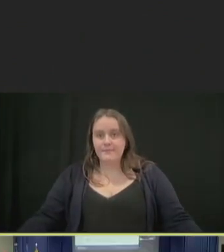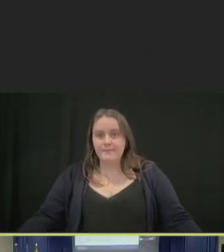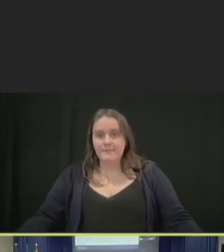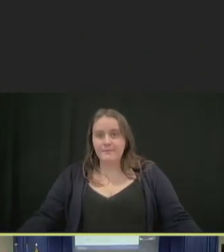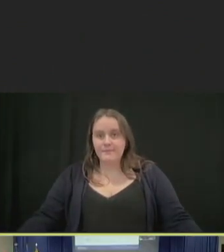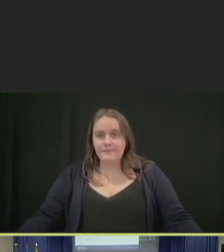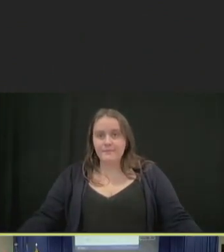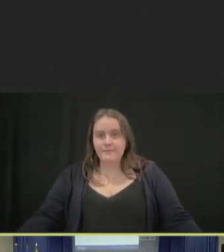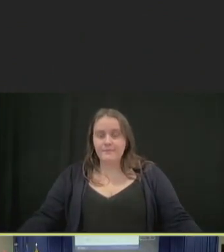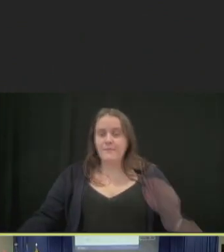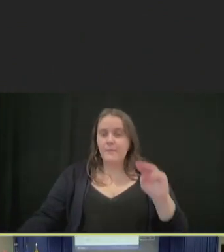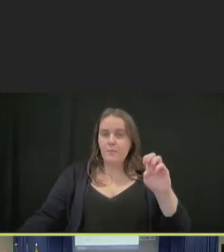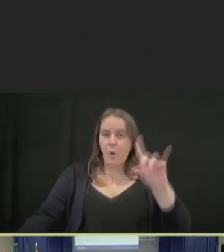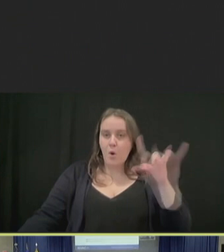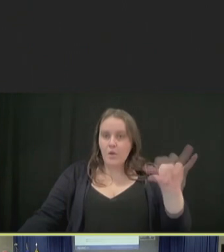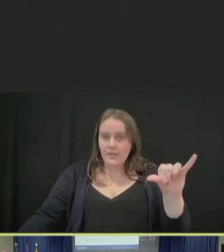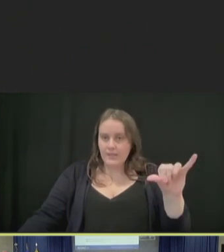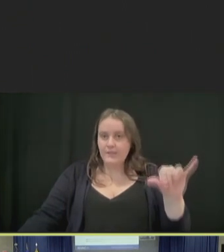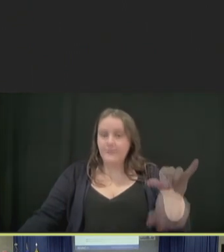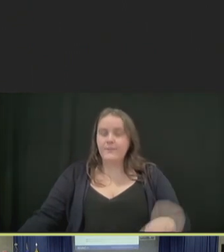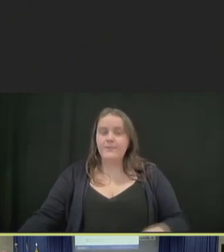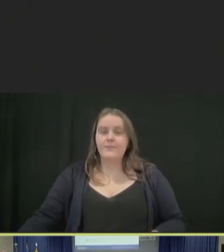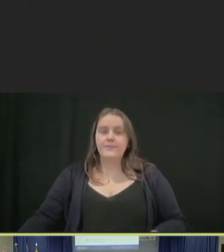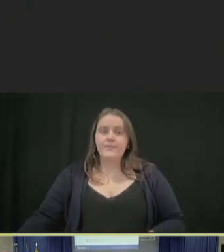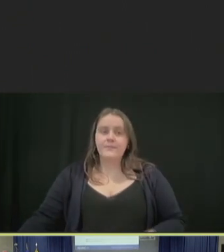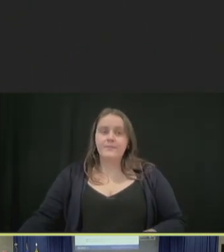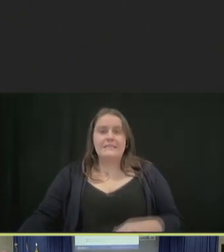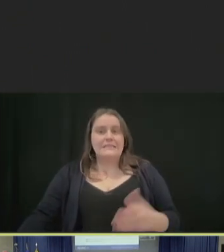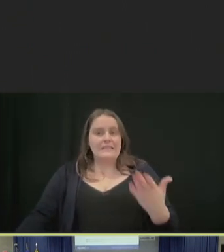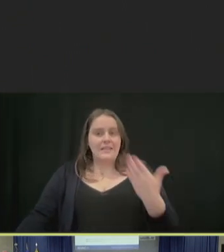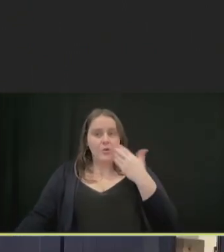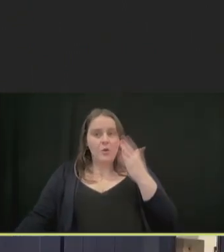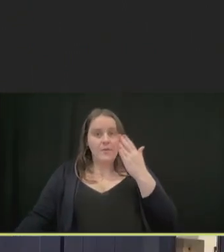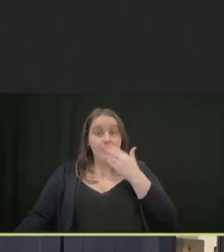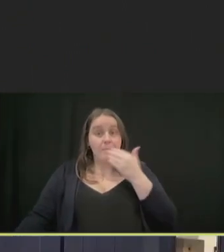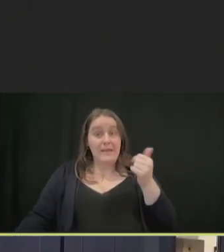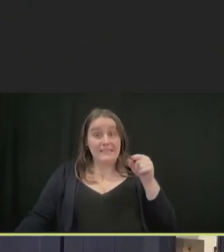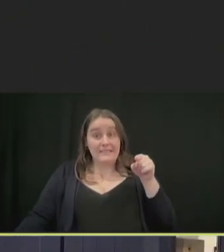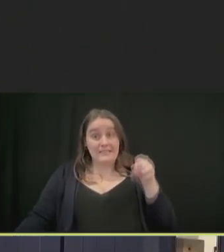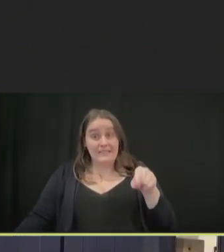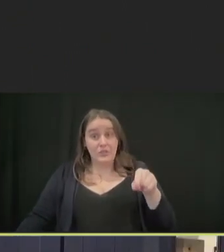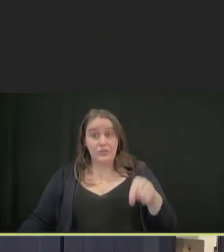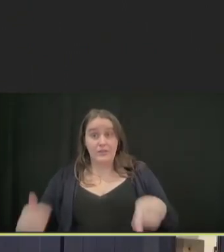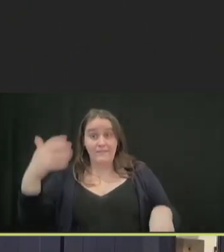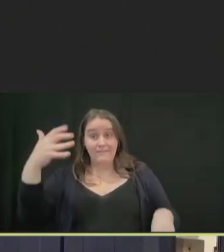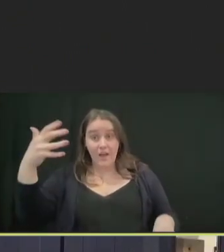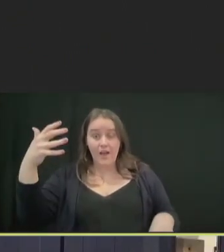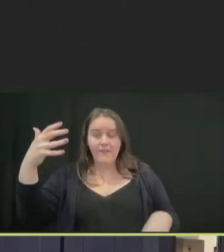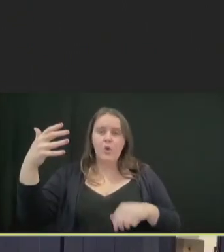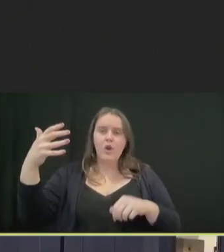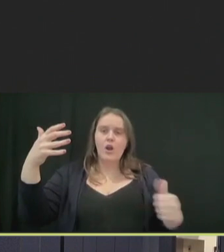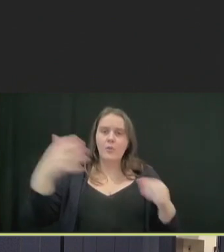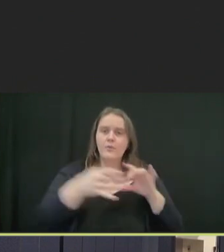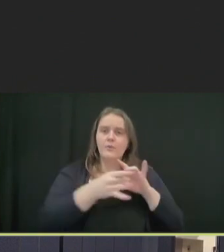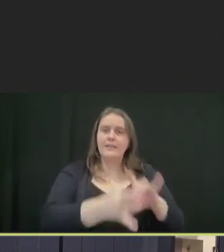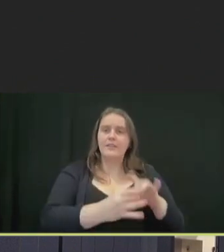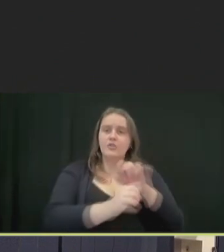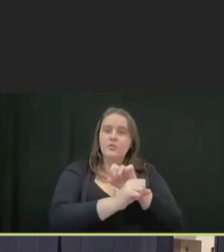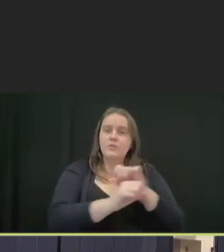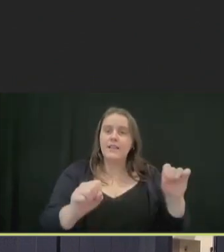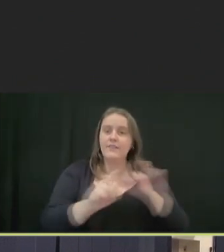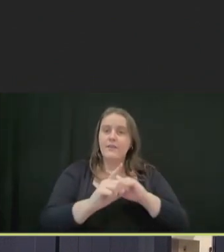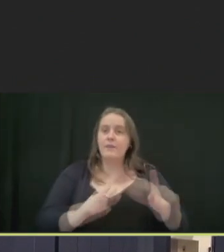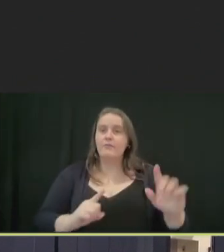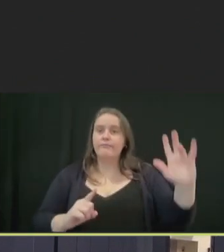Molly, please. Yeah, and I don't know if it would be best here on the safety one, but especially during the COVID pandemic